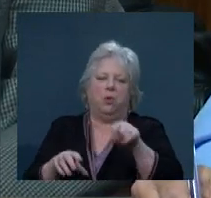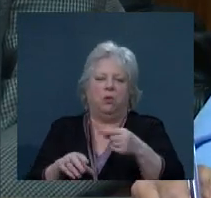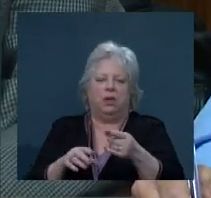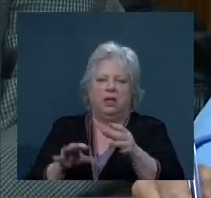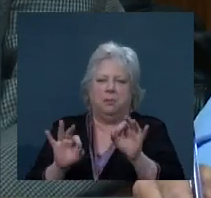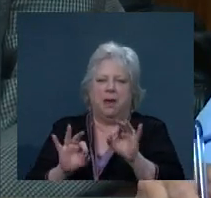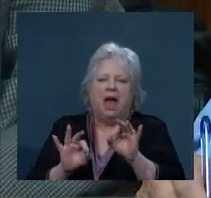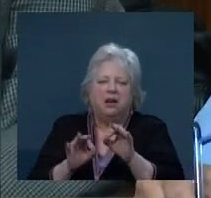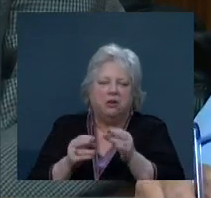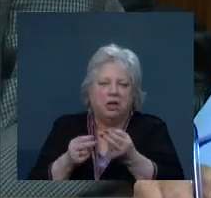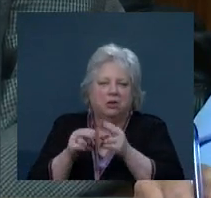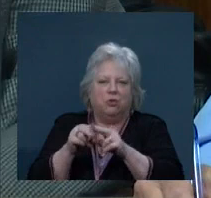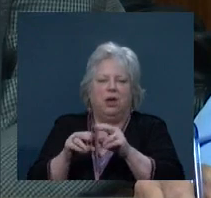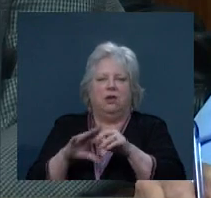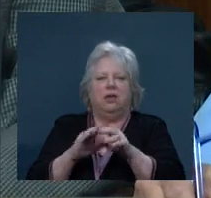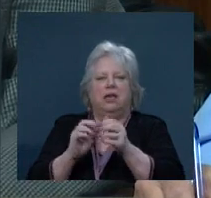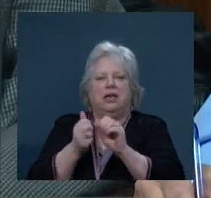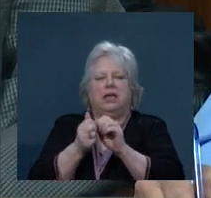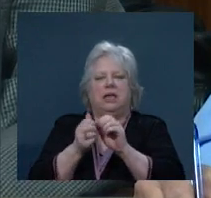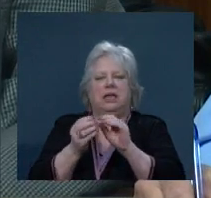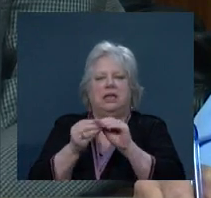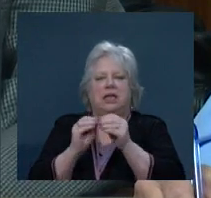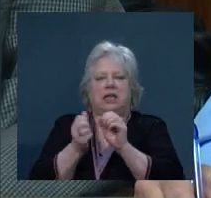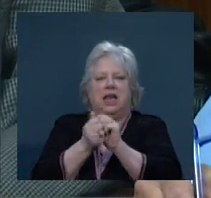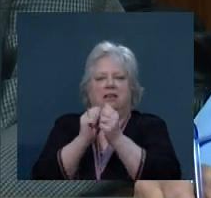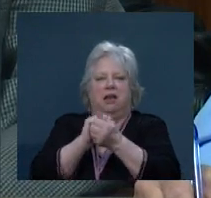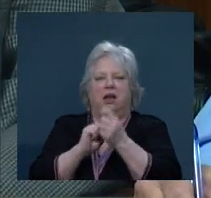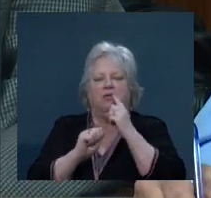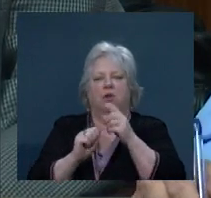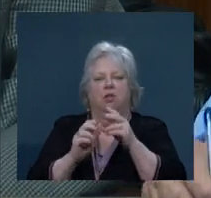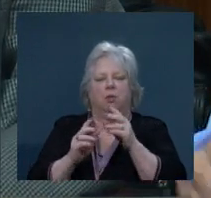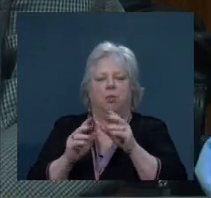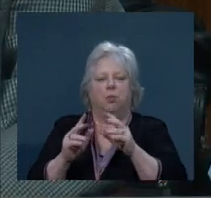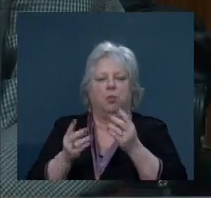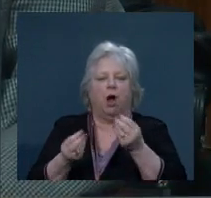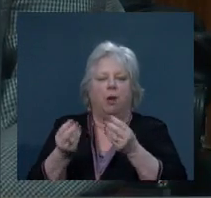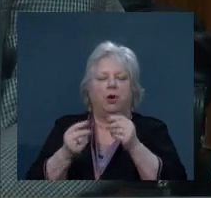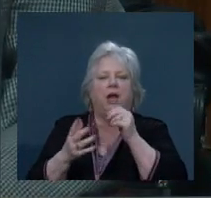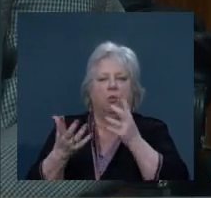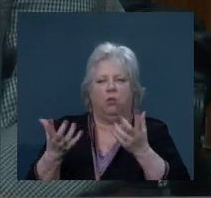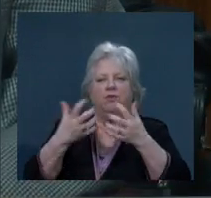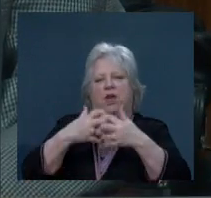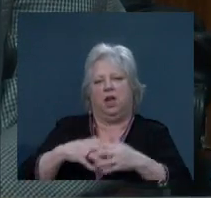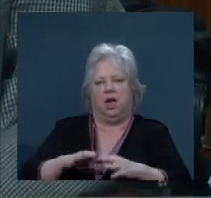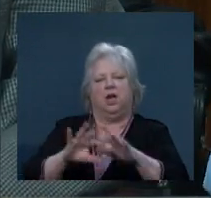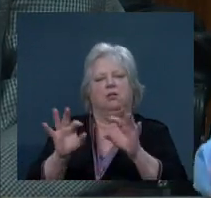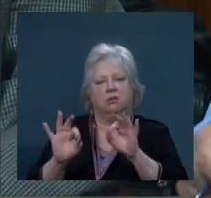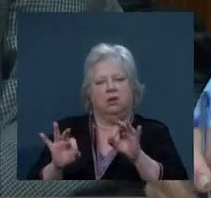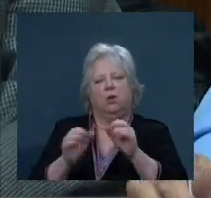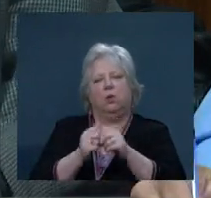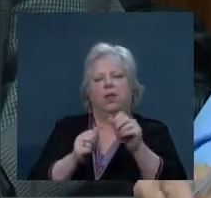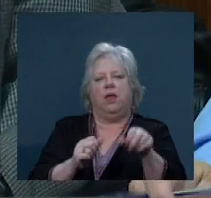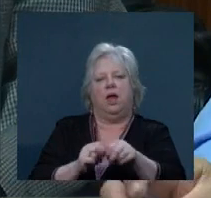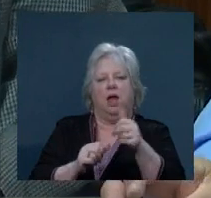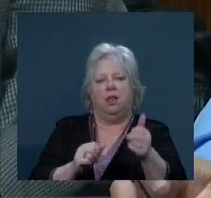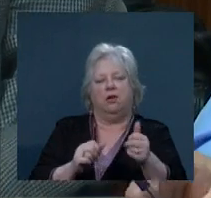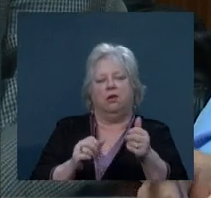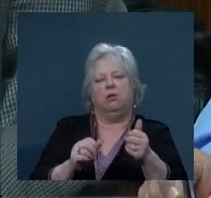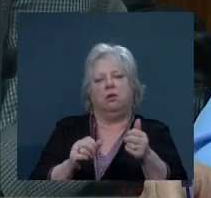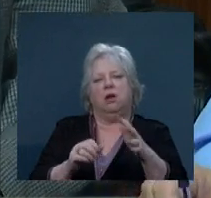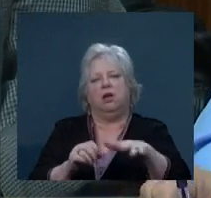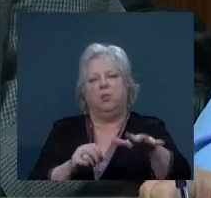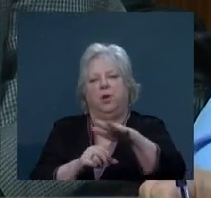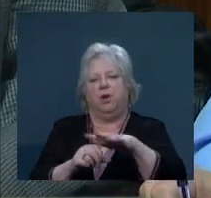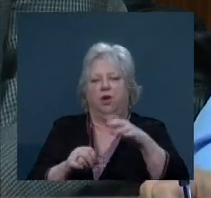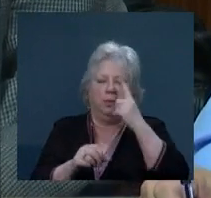the original platted density for the property. The proposed duplex structures will not be out of character with the general area, as other duplex structures are located within